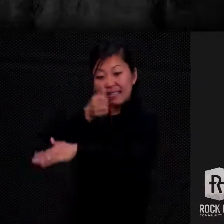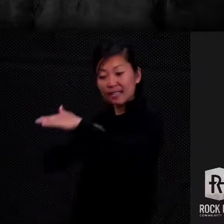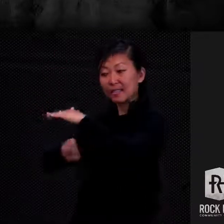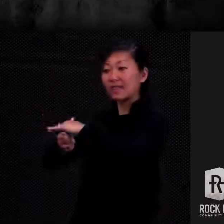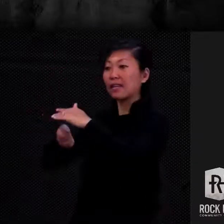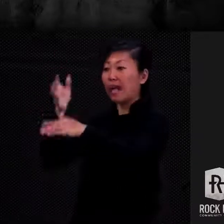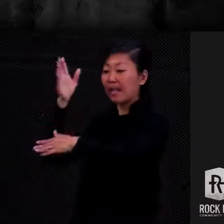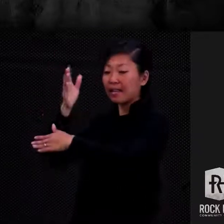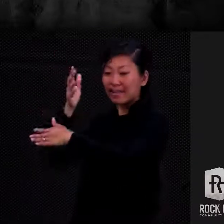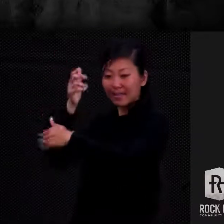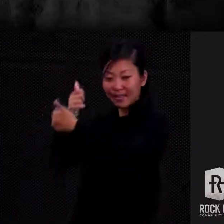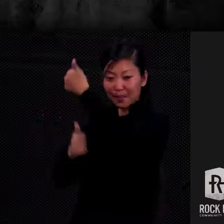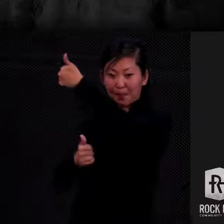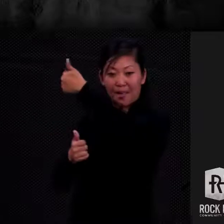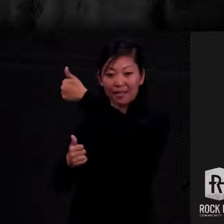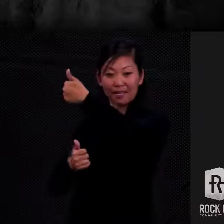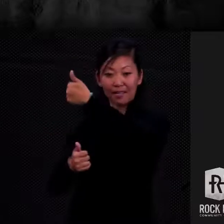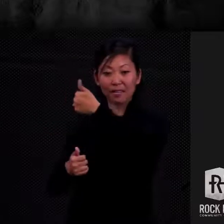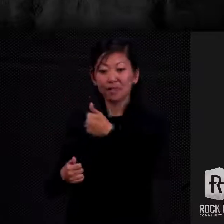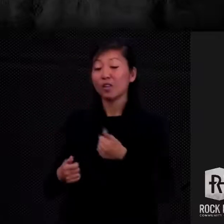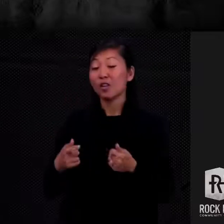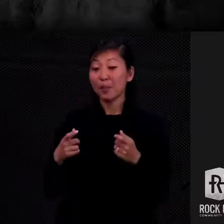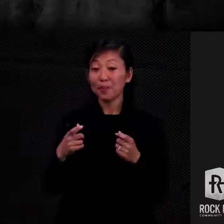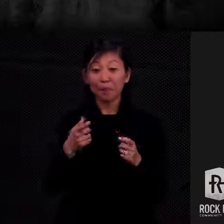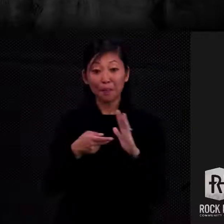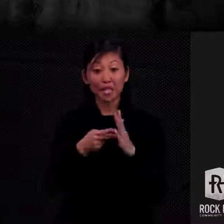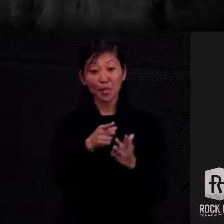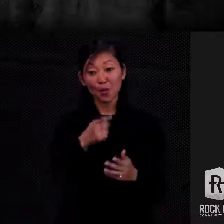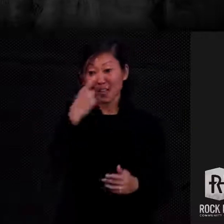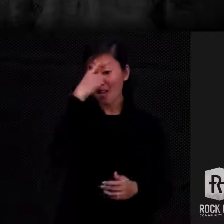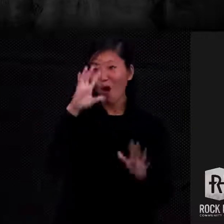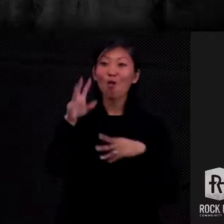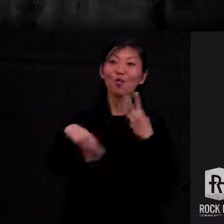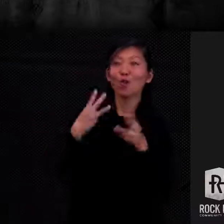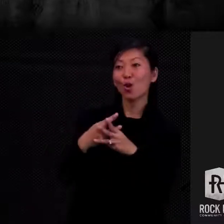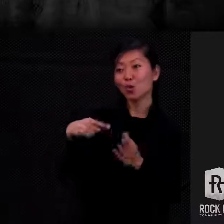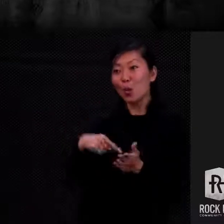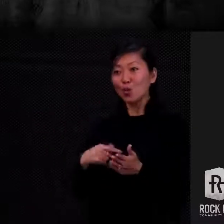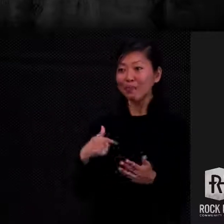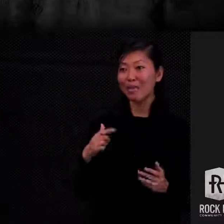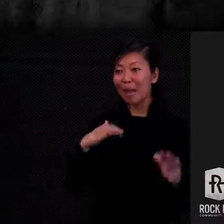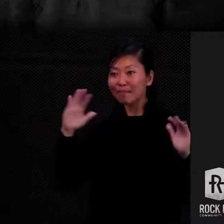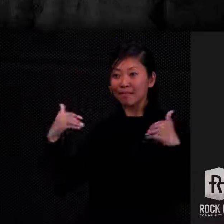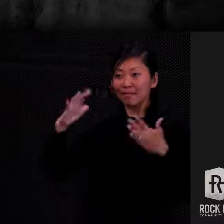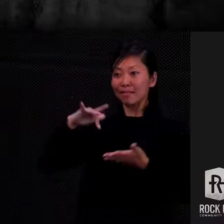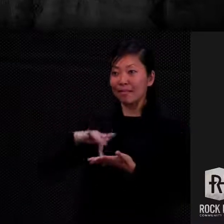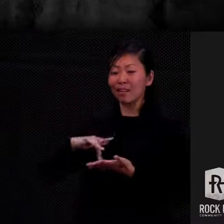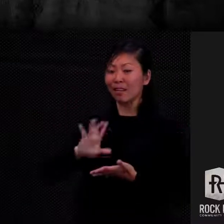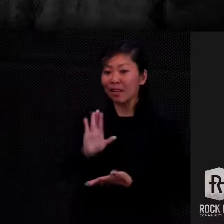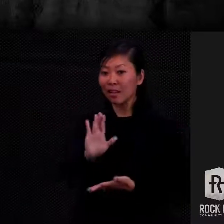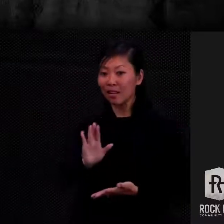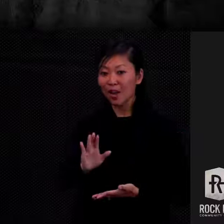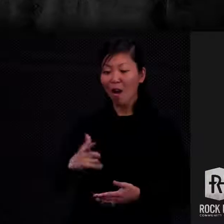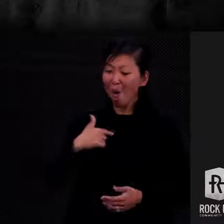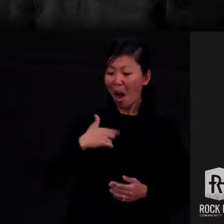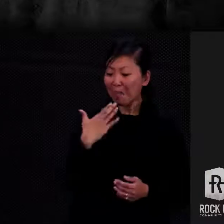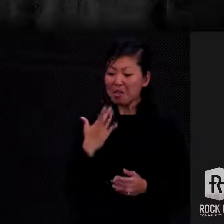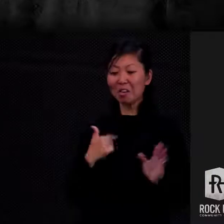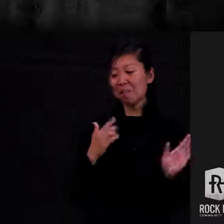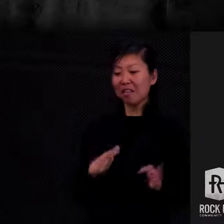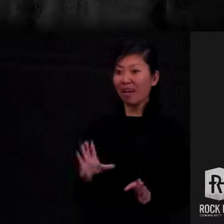therefore, to God. Stop thinking that you are the center of the universe. Stop believing that you can do the job, a good job, calling all the shots in your